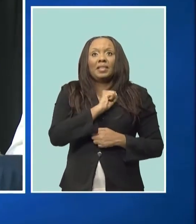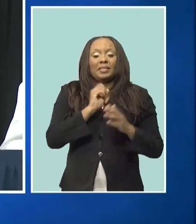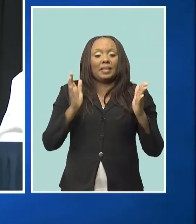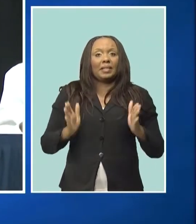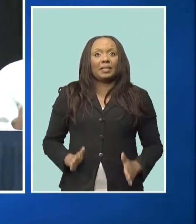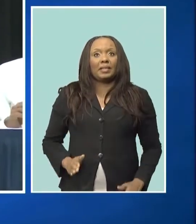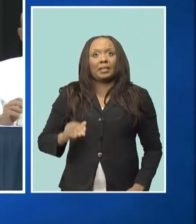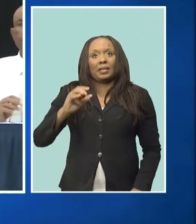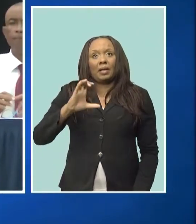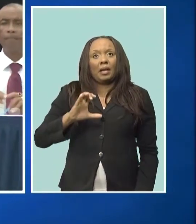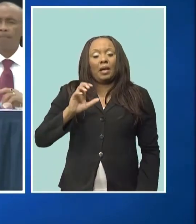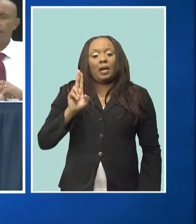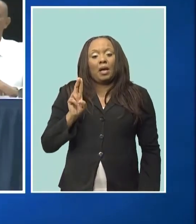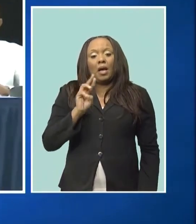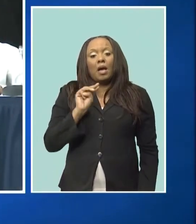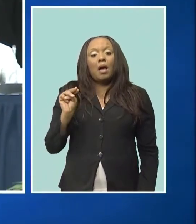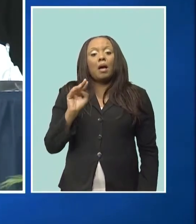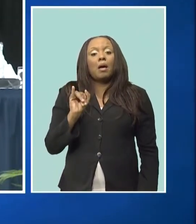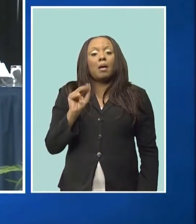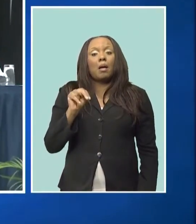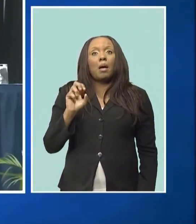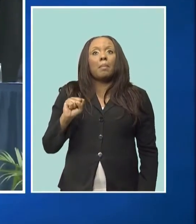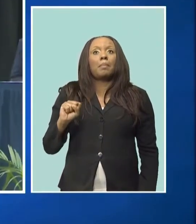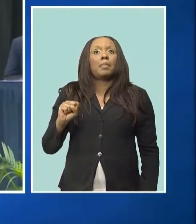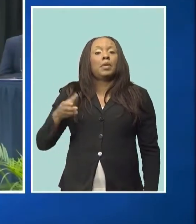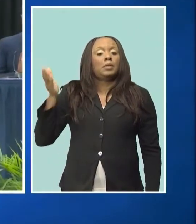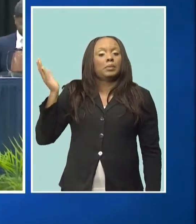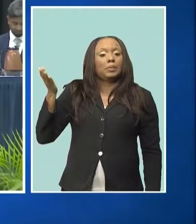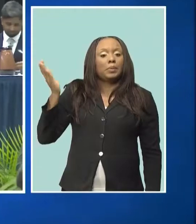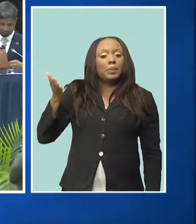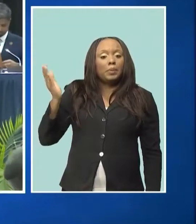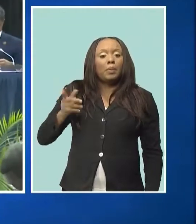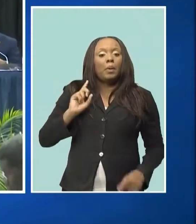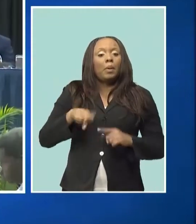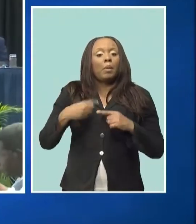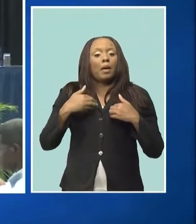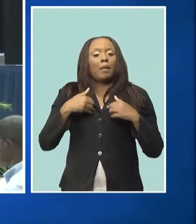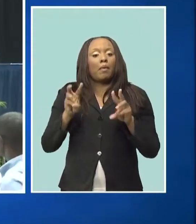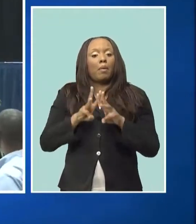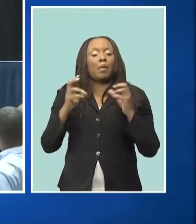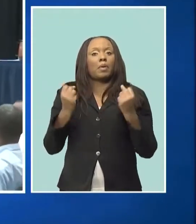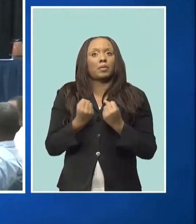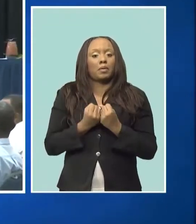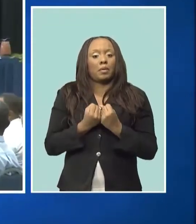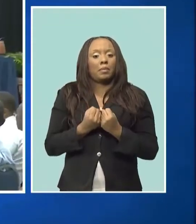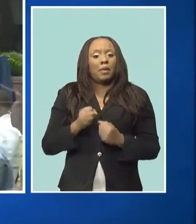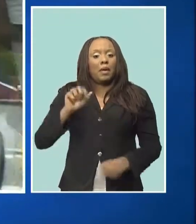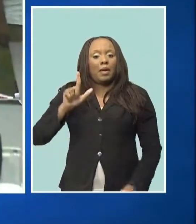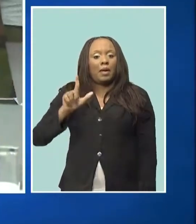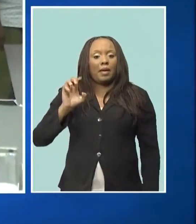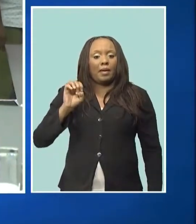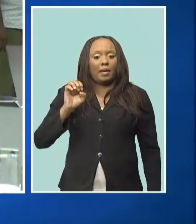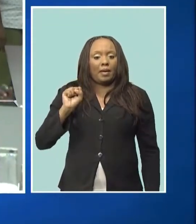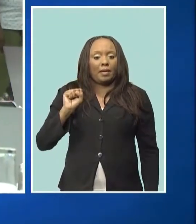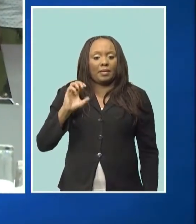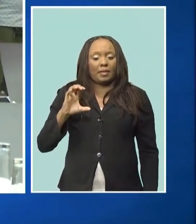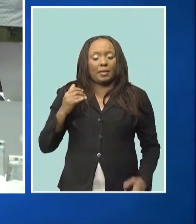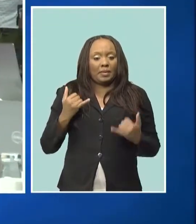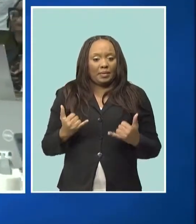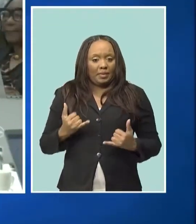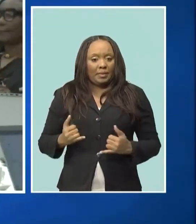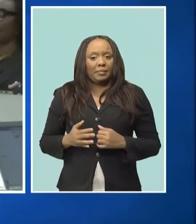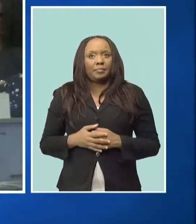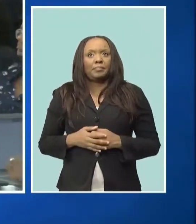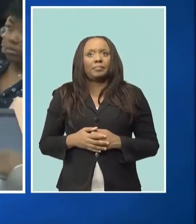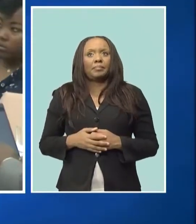the opening session of the Energy Transition and Investment Plan Stakeholder Workshop underway at the Lloyd Erskine Sandiford Centre. The change